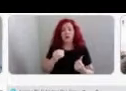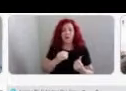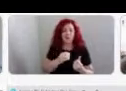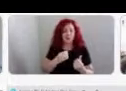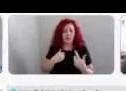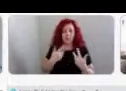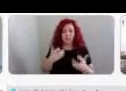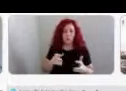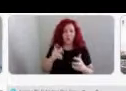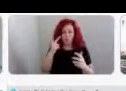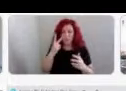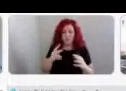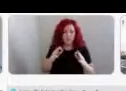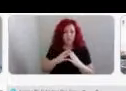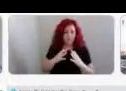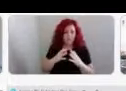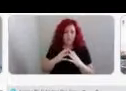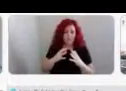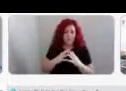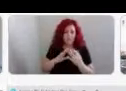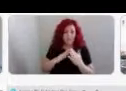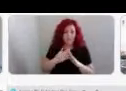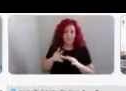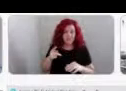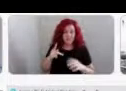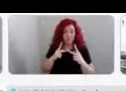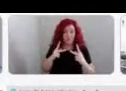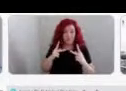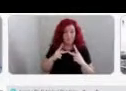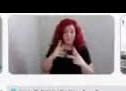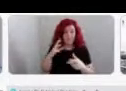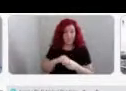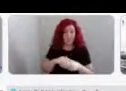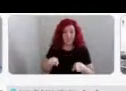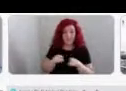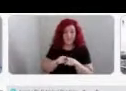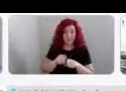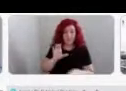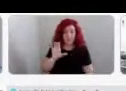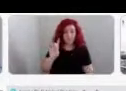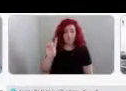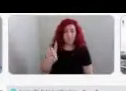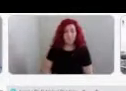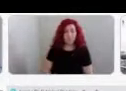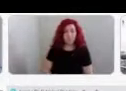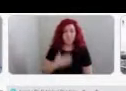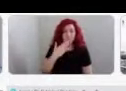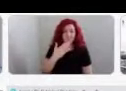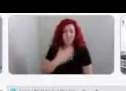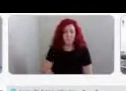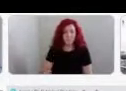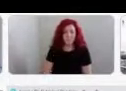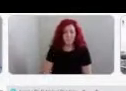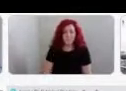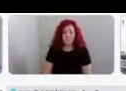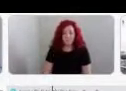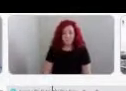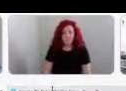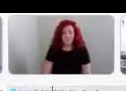want to see flagstaff and the city of prescott included in the same congressional district thank you